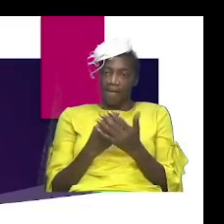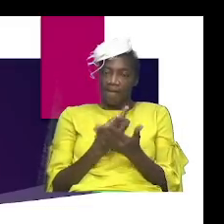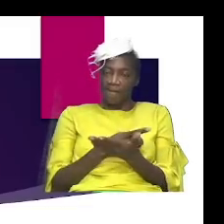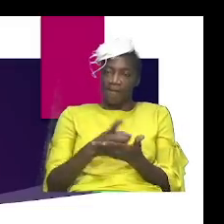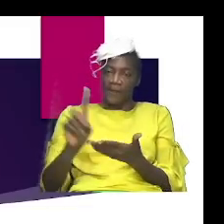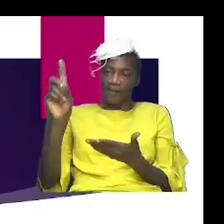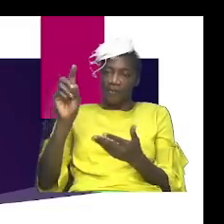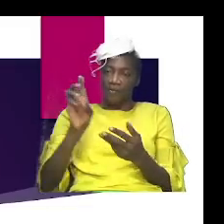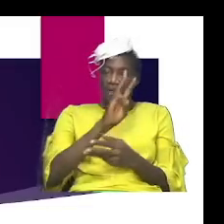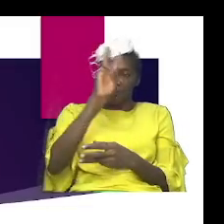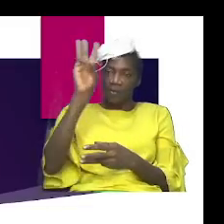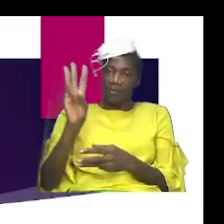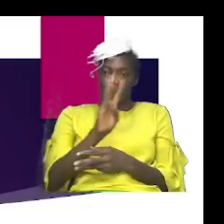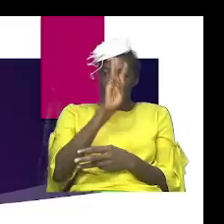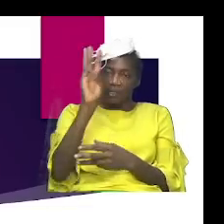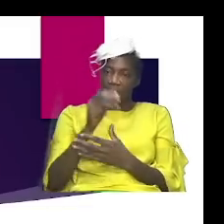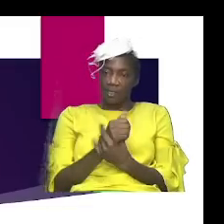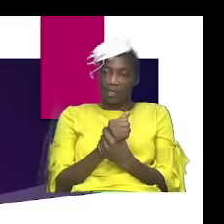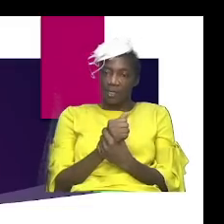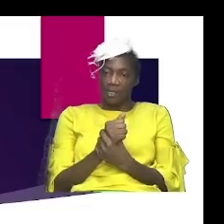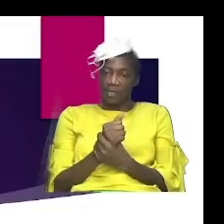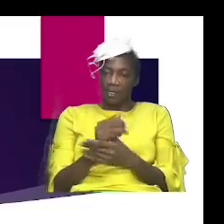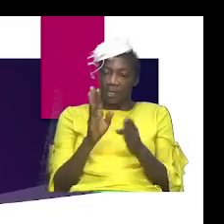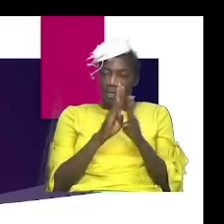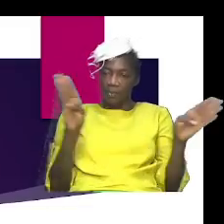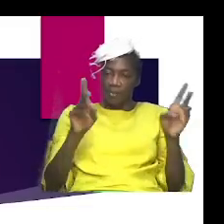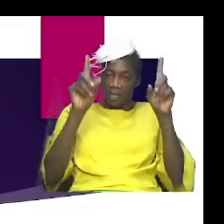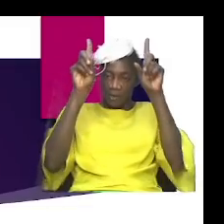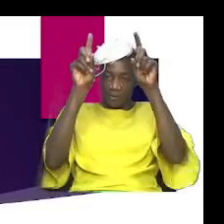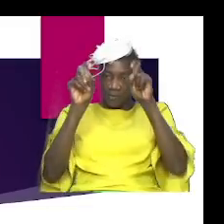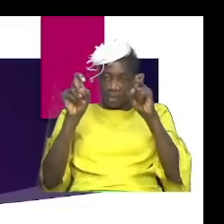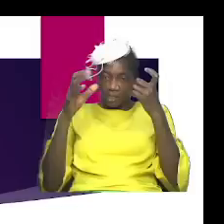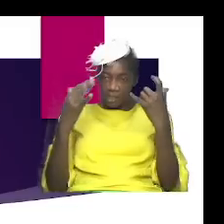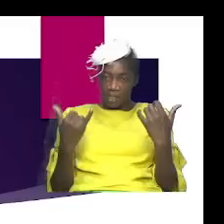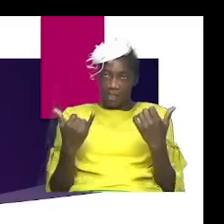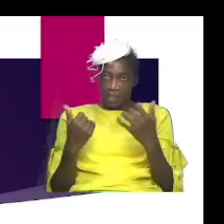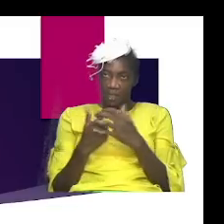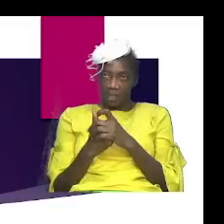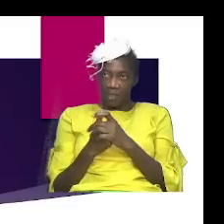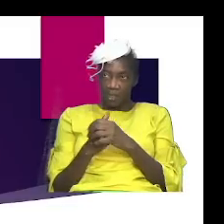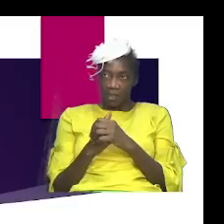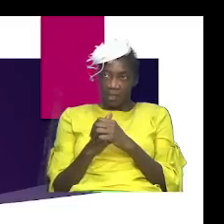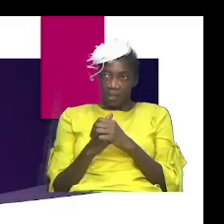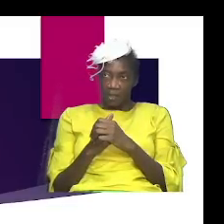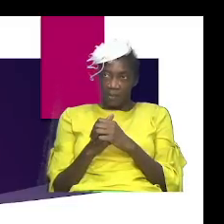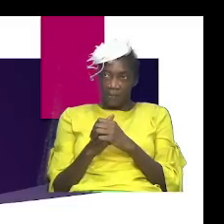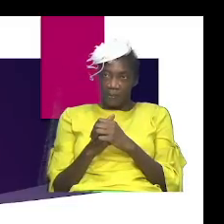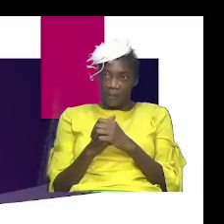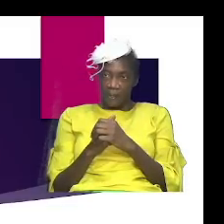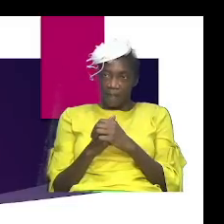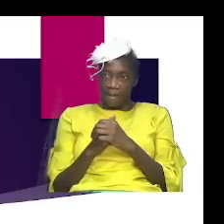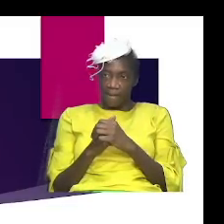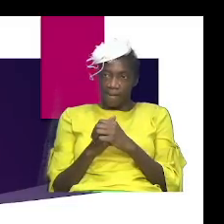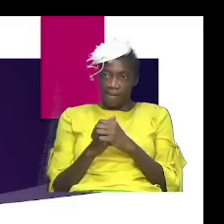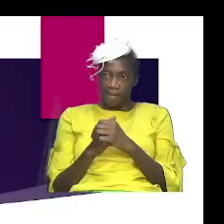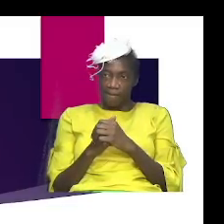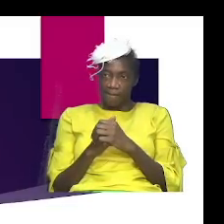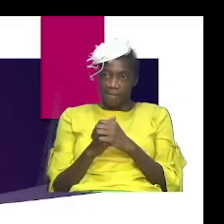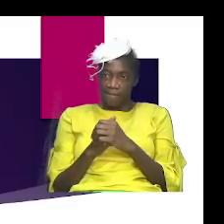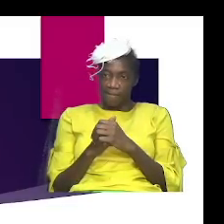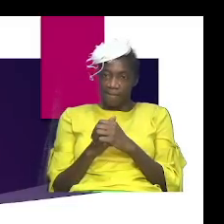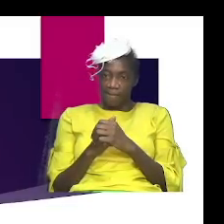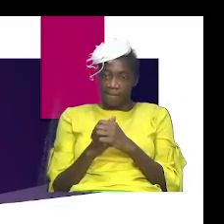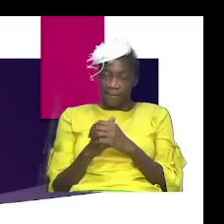Wednesday, the big question now, we have heard a lot, we have seen that, my God,